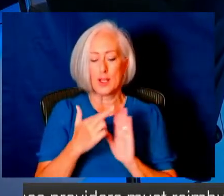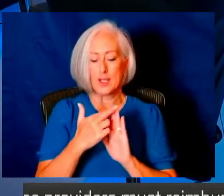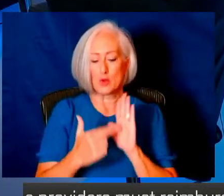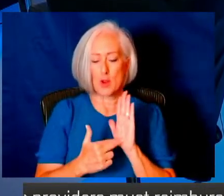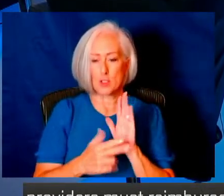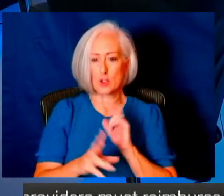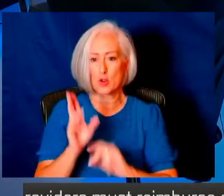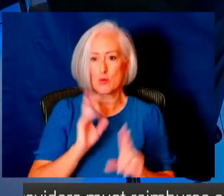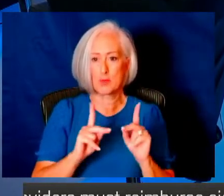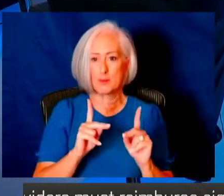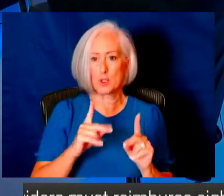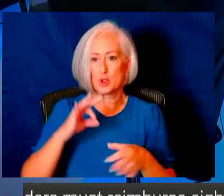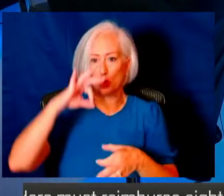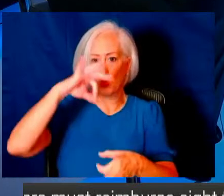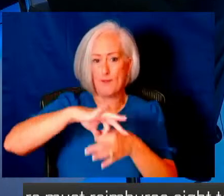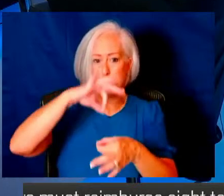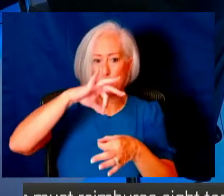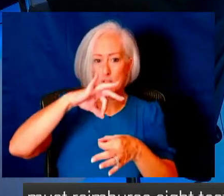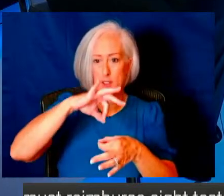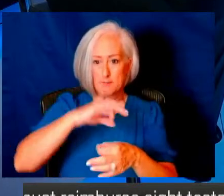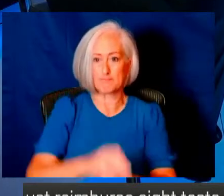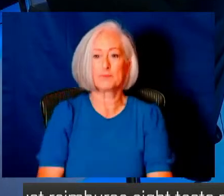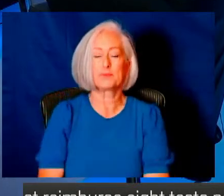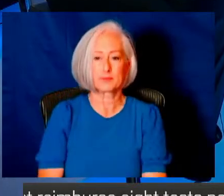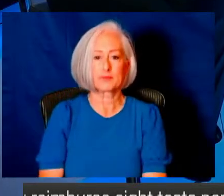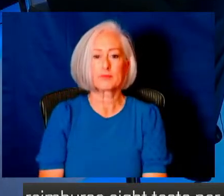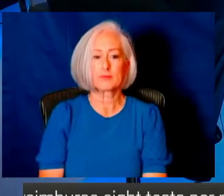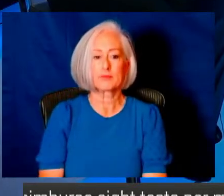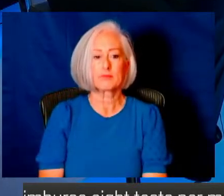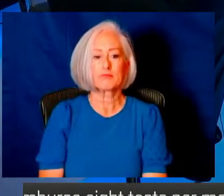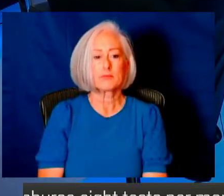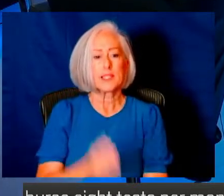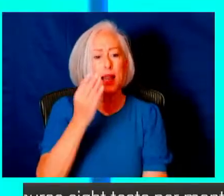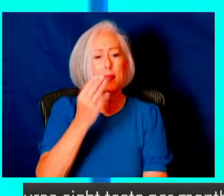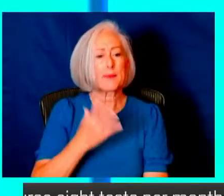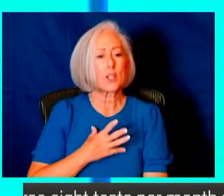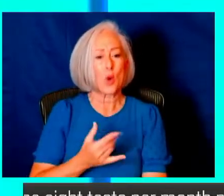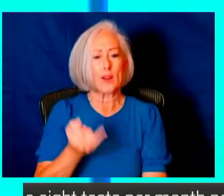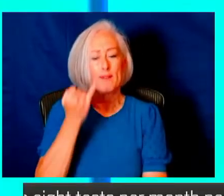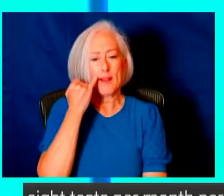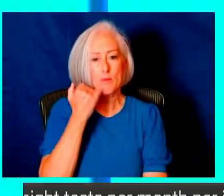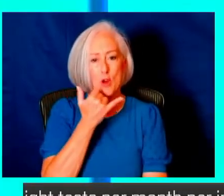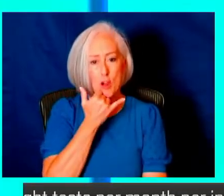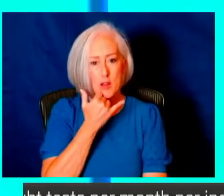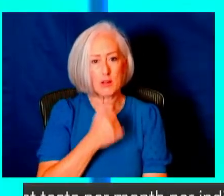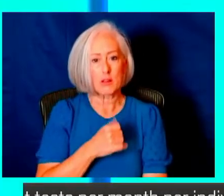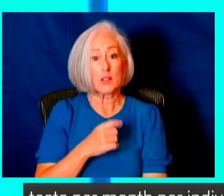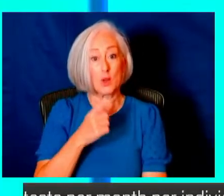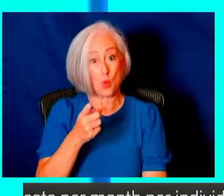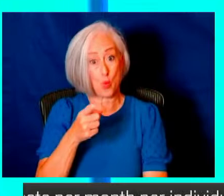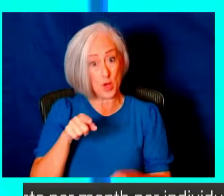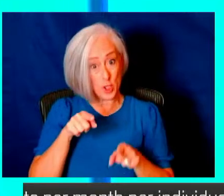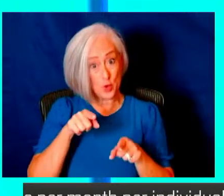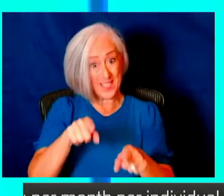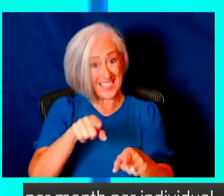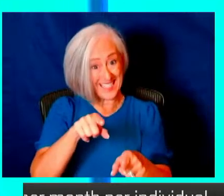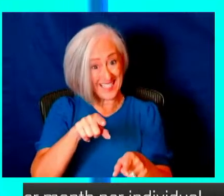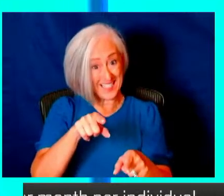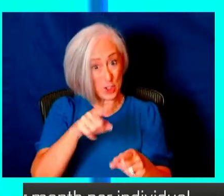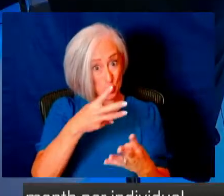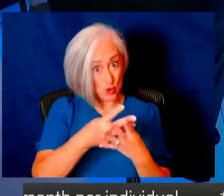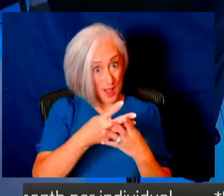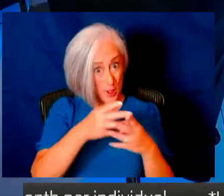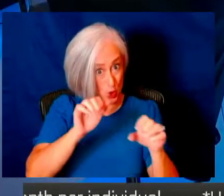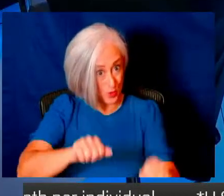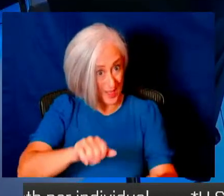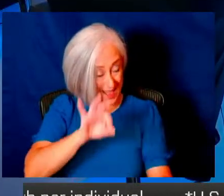vote. When you're, I think, now correct me if I'm wrong, Joy, while you're in jail, you can vote. Yes. Thank you for bringing